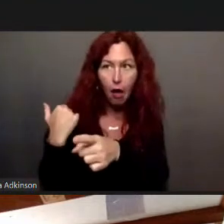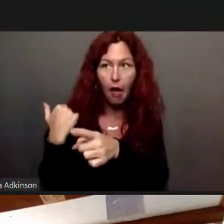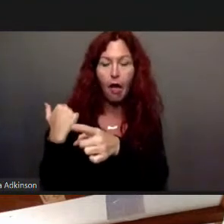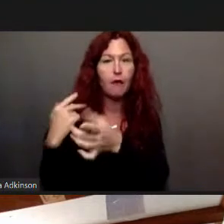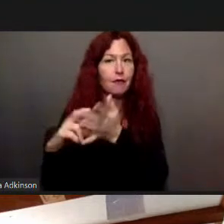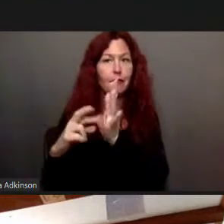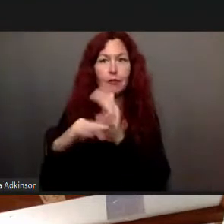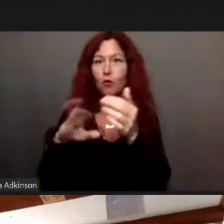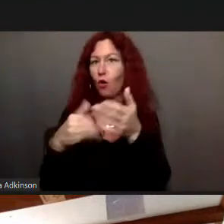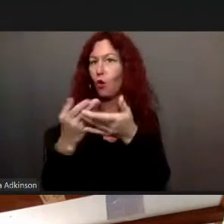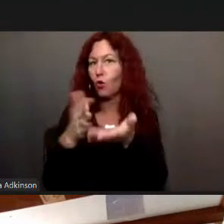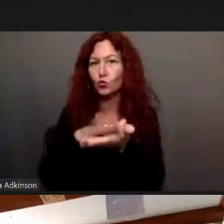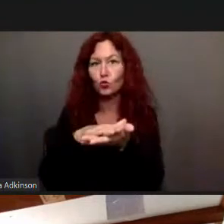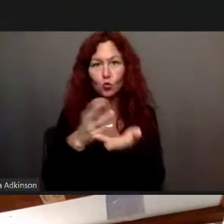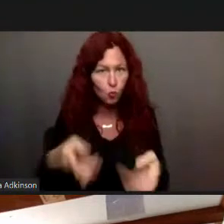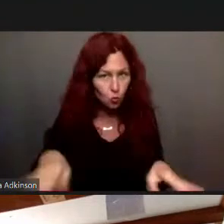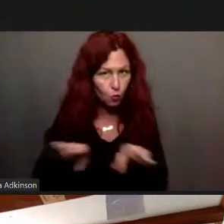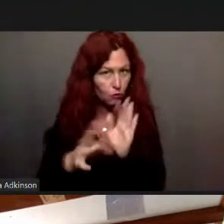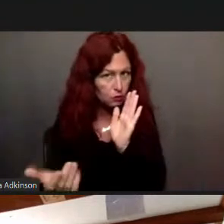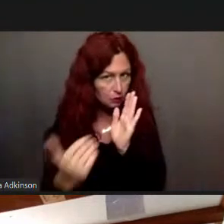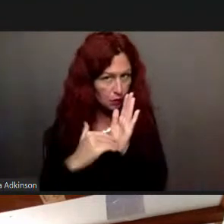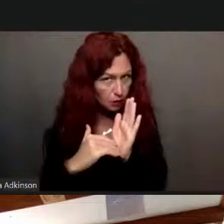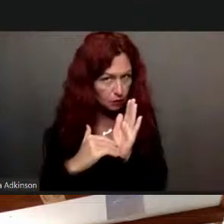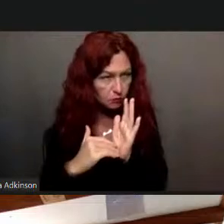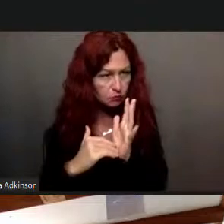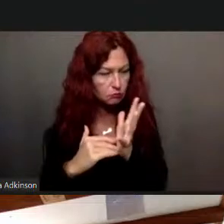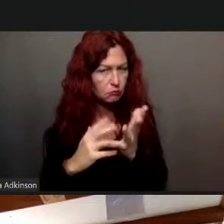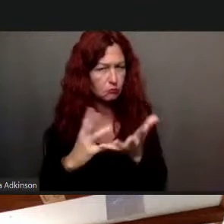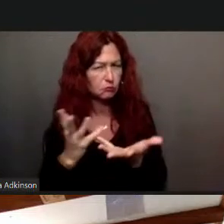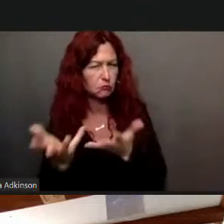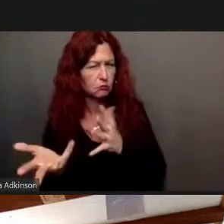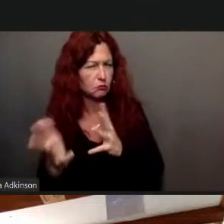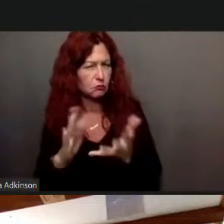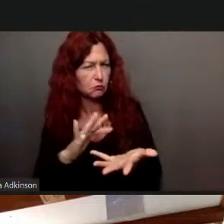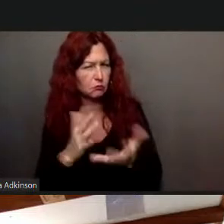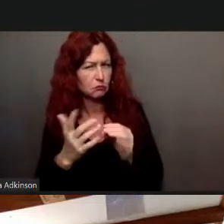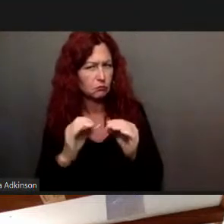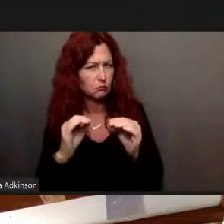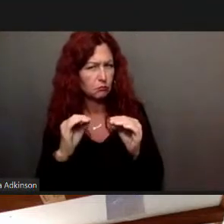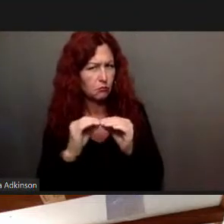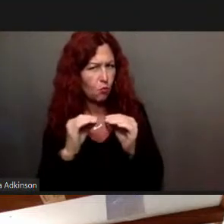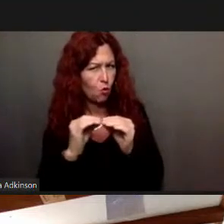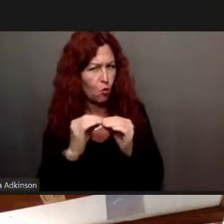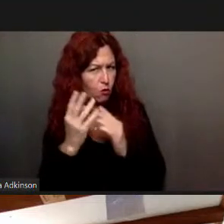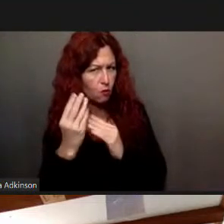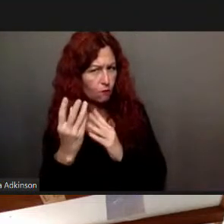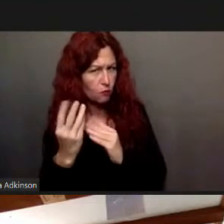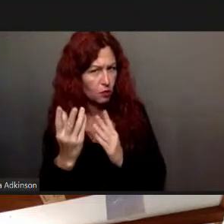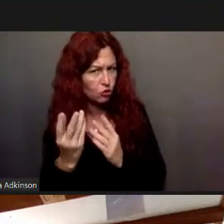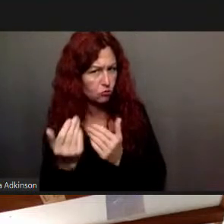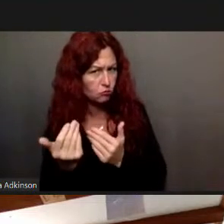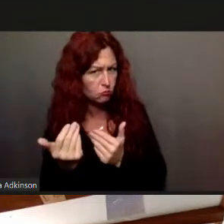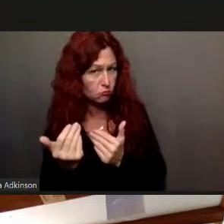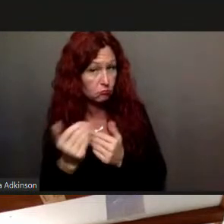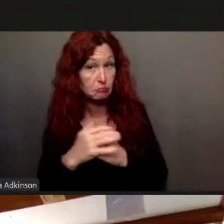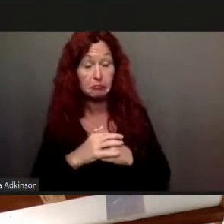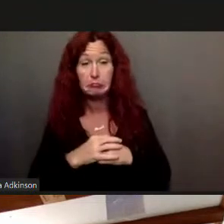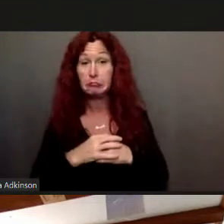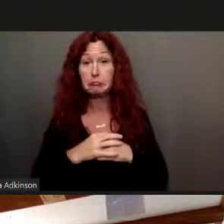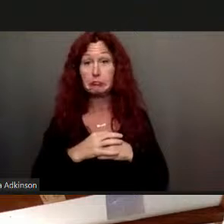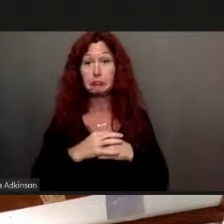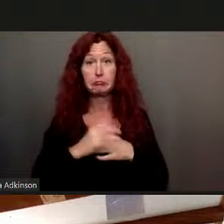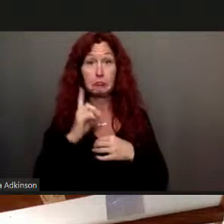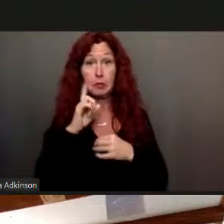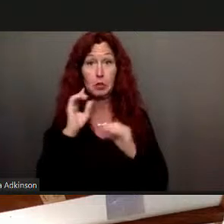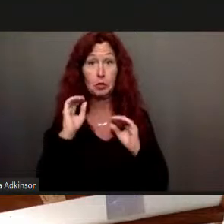Because it was told to us that it was recommended it was not to reopen. I actually don't have any information on that. I'll ask one of